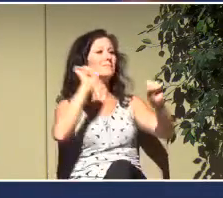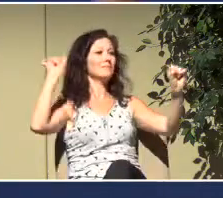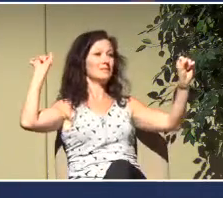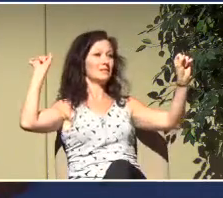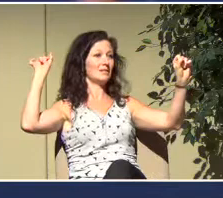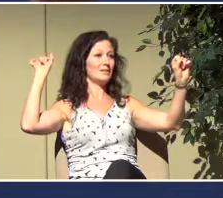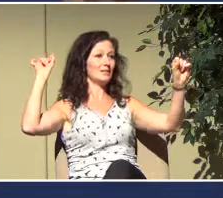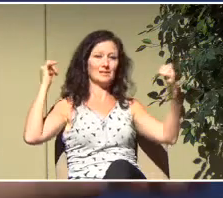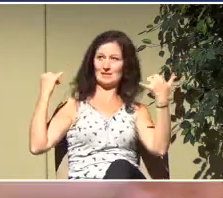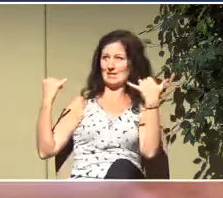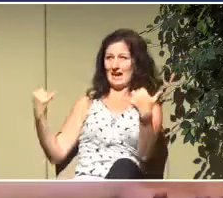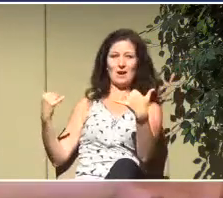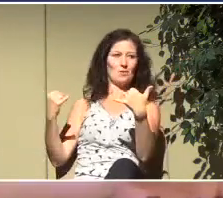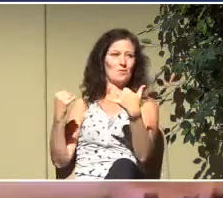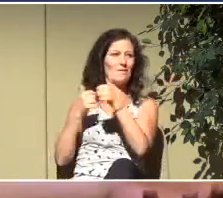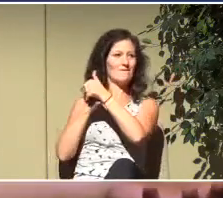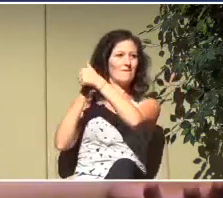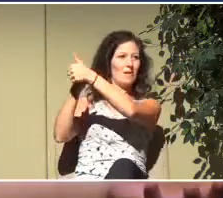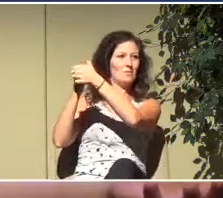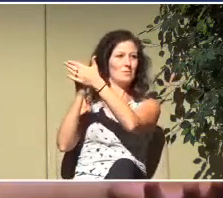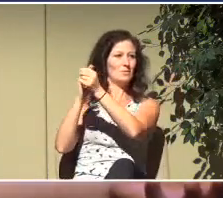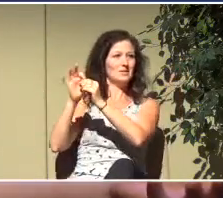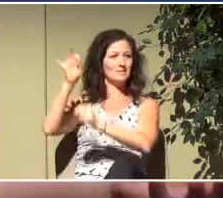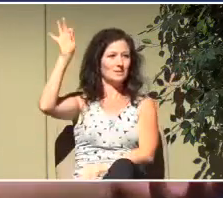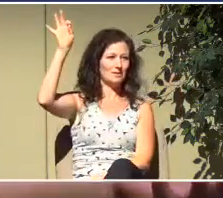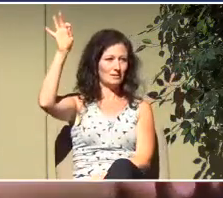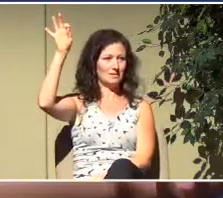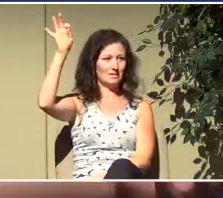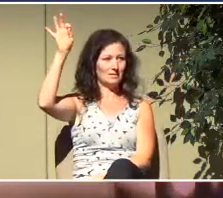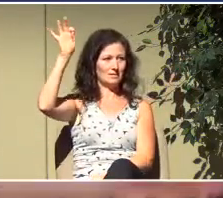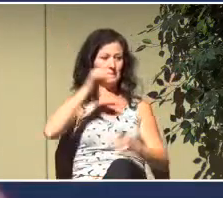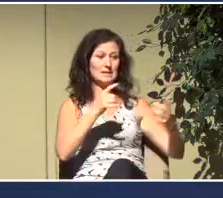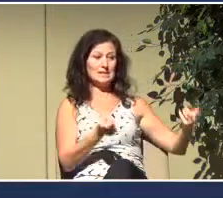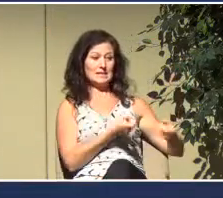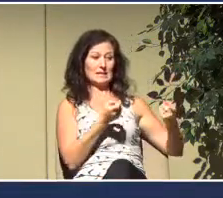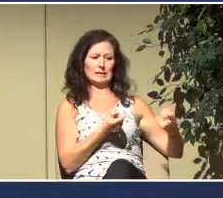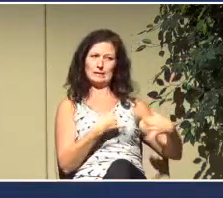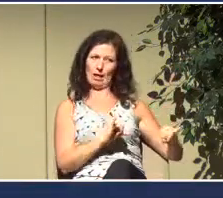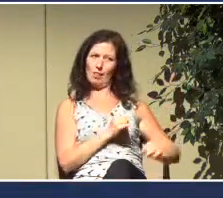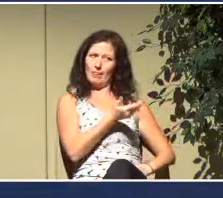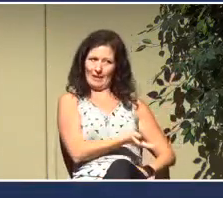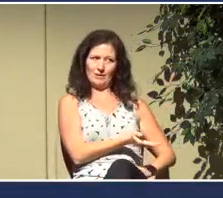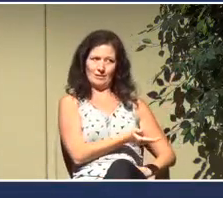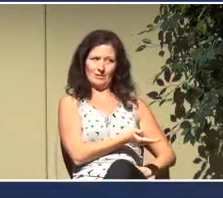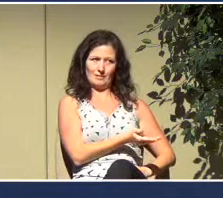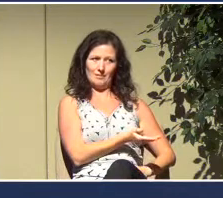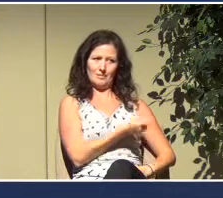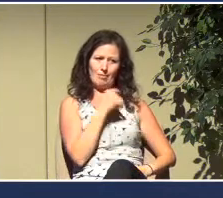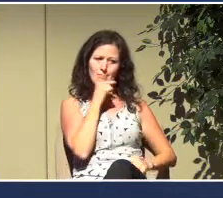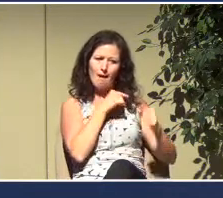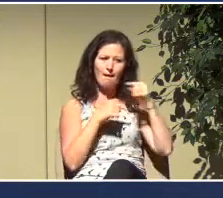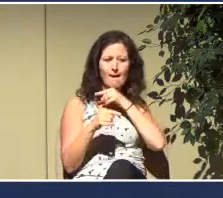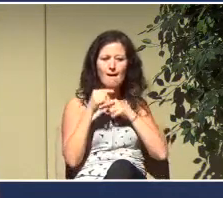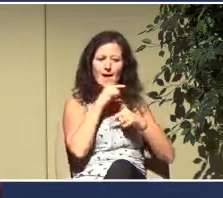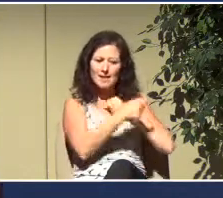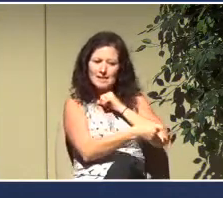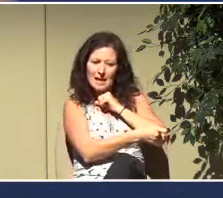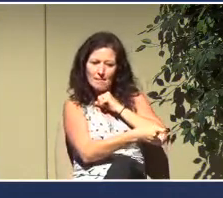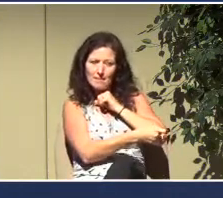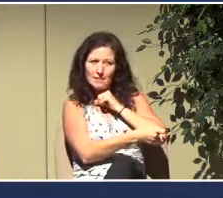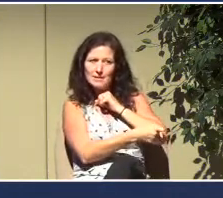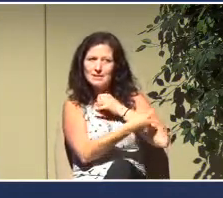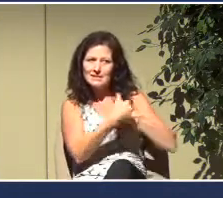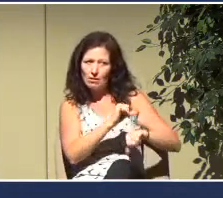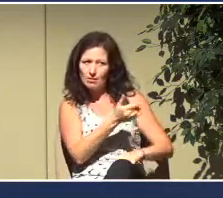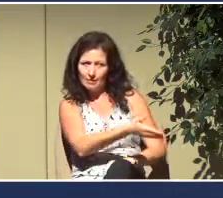to do. Now sin is helpless. But it likes to lie. Okay? So that's the